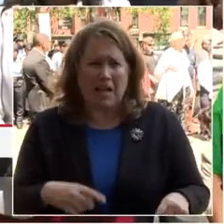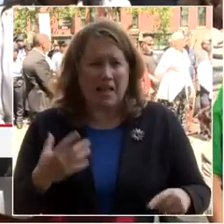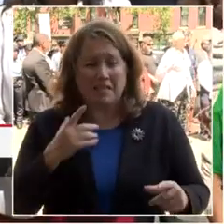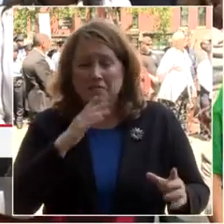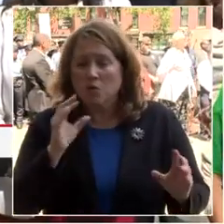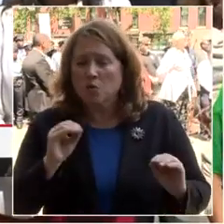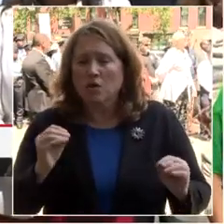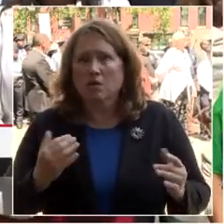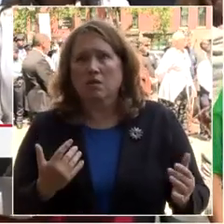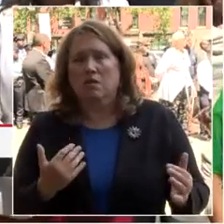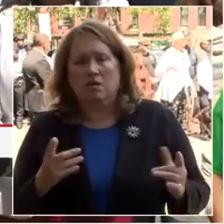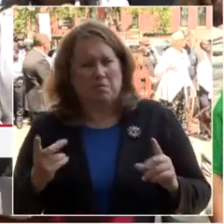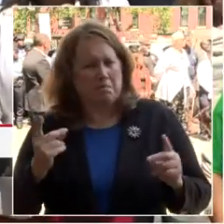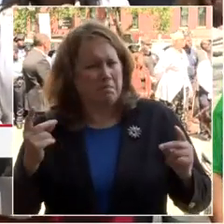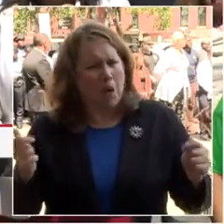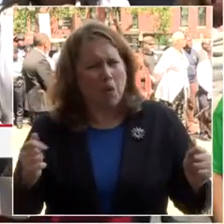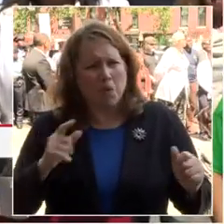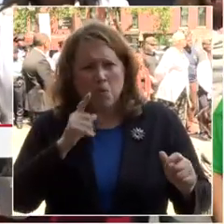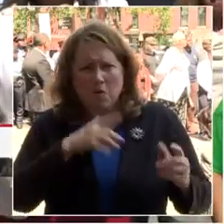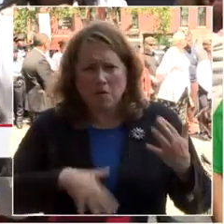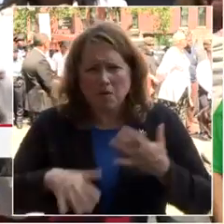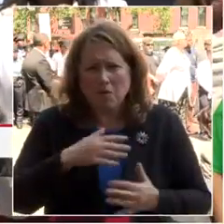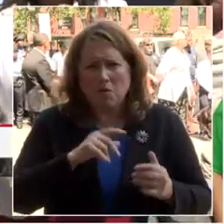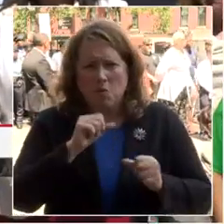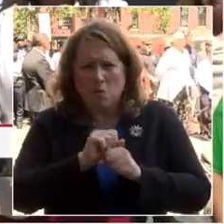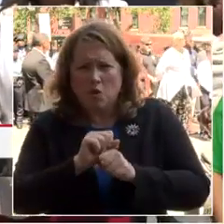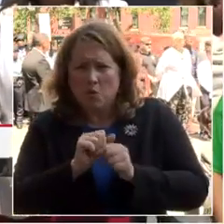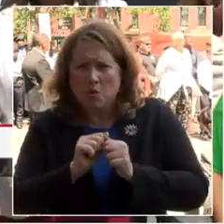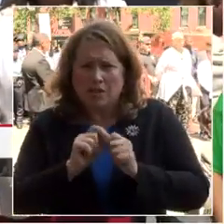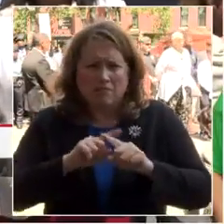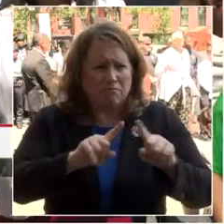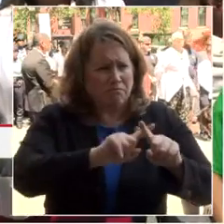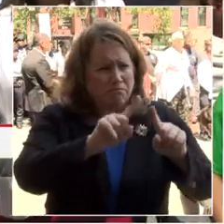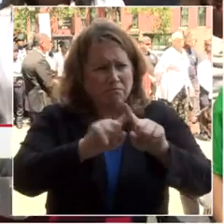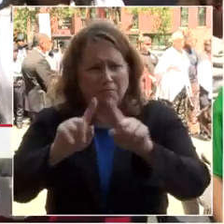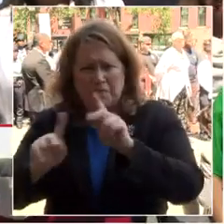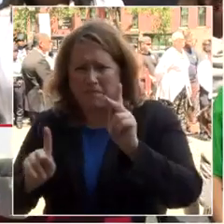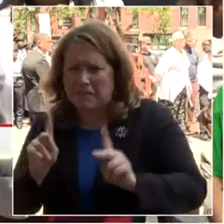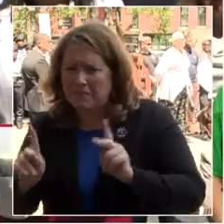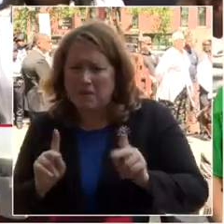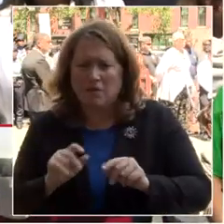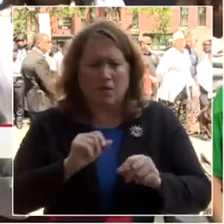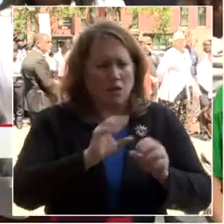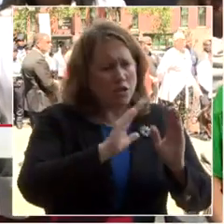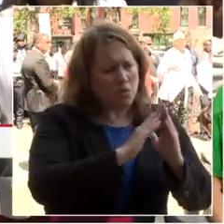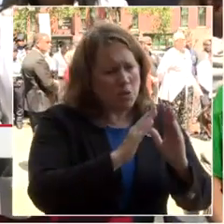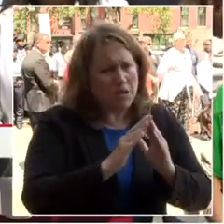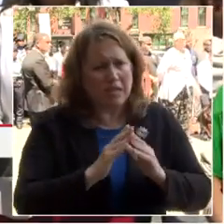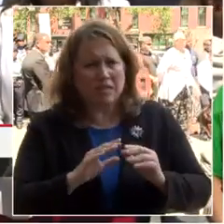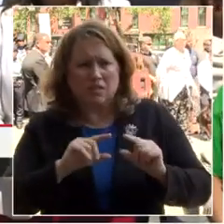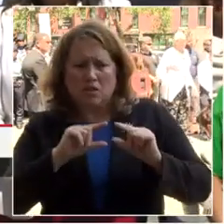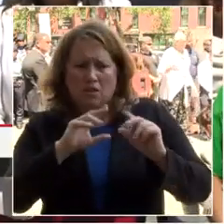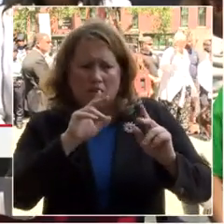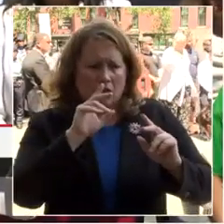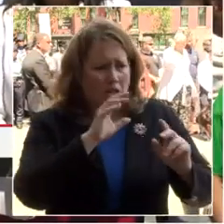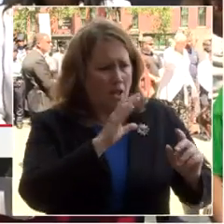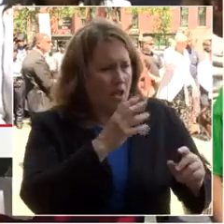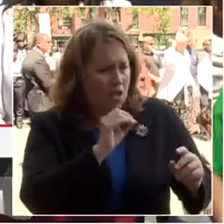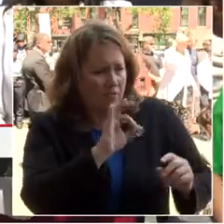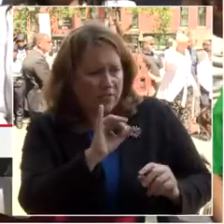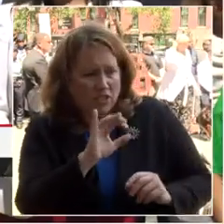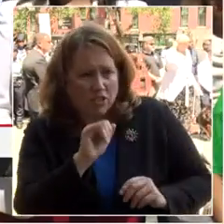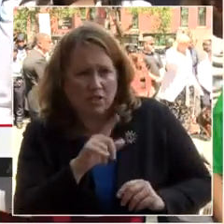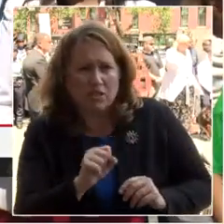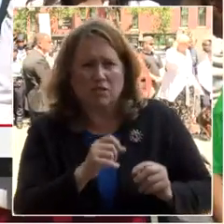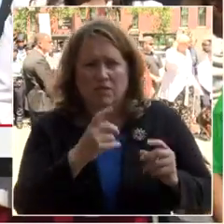social media, working with community organizations, making sure that our violence interrupters are available for